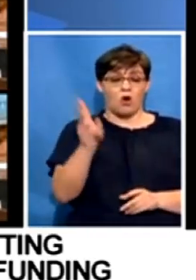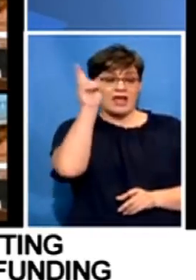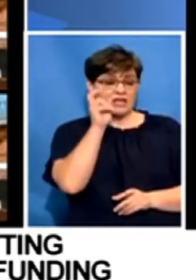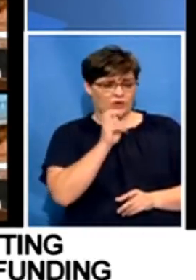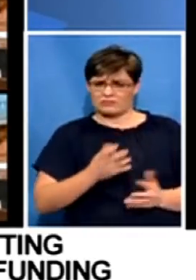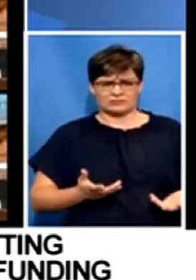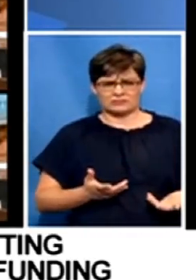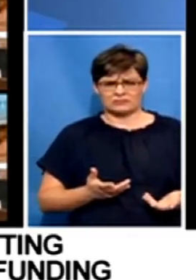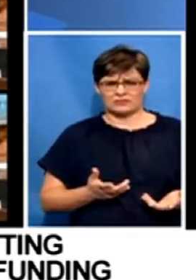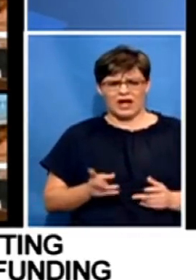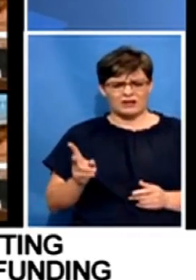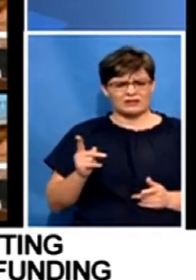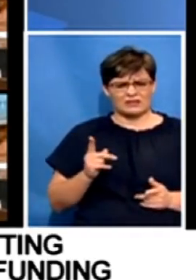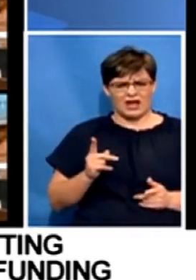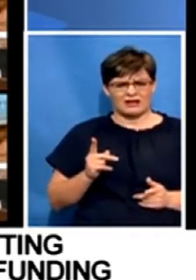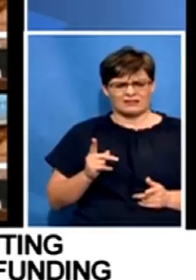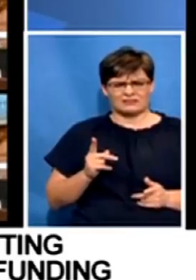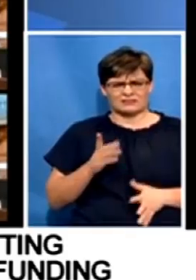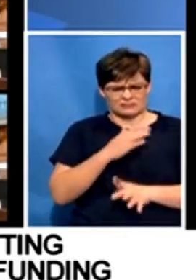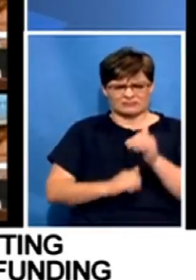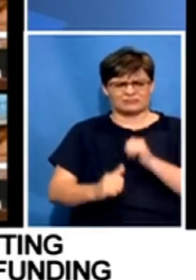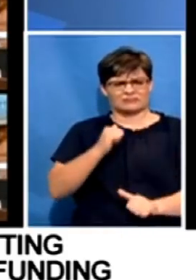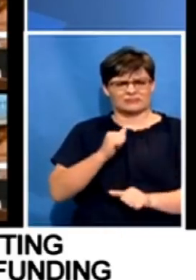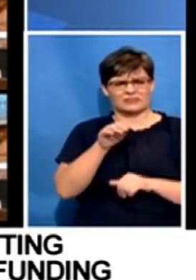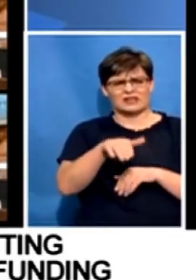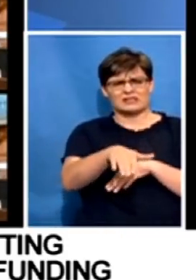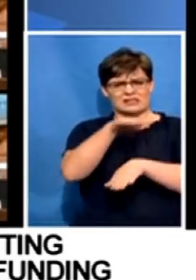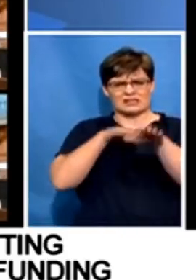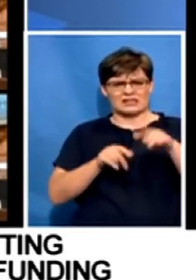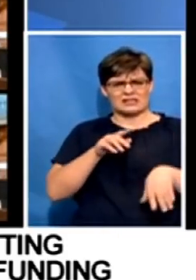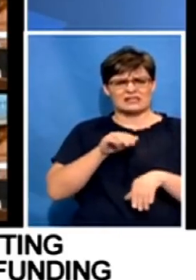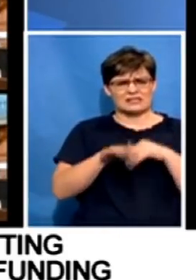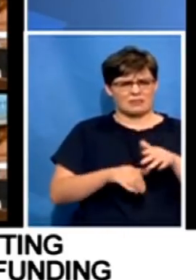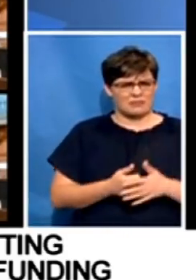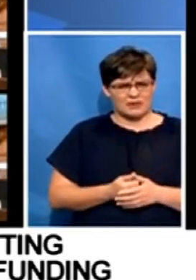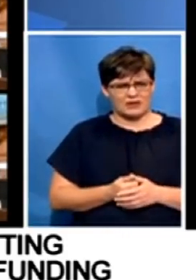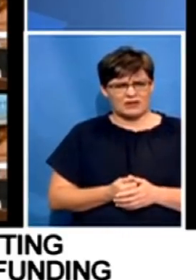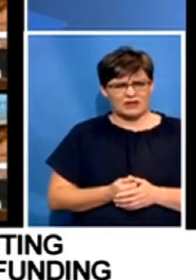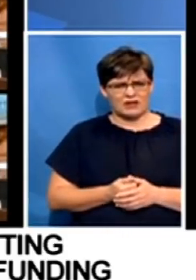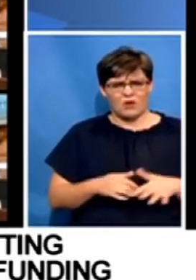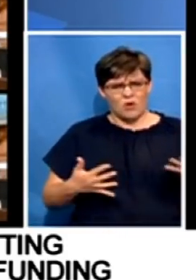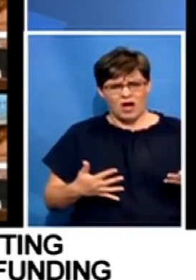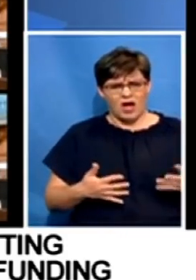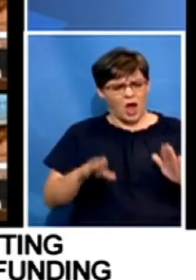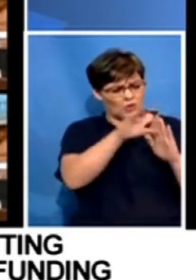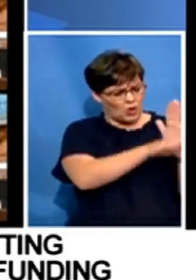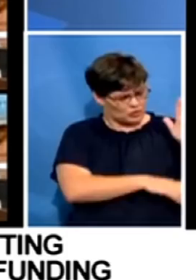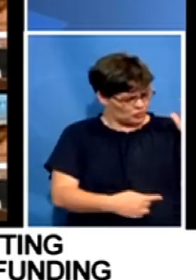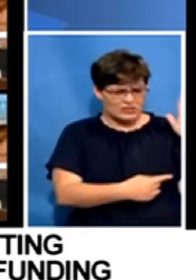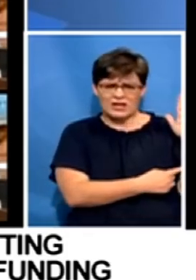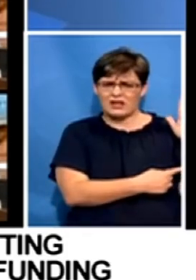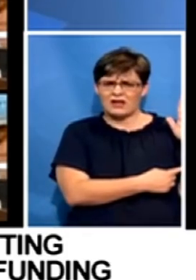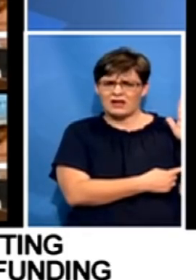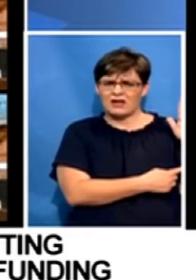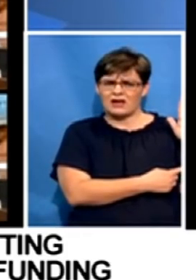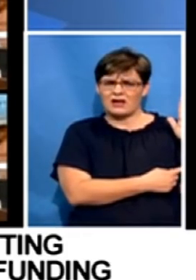step, and a retrograde step in the face of a constitution that I would think seeks to even